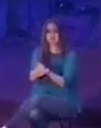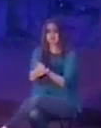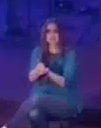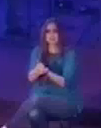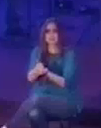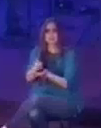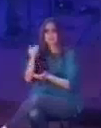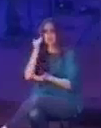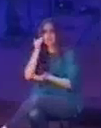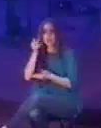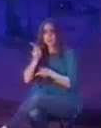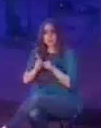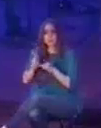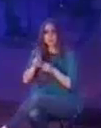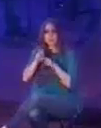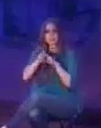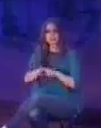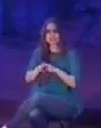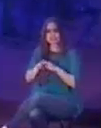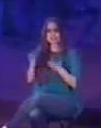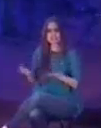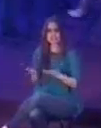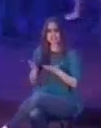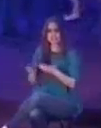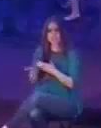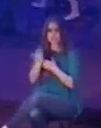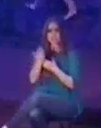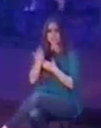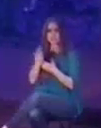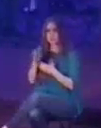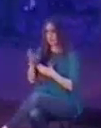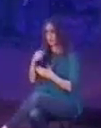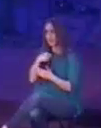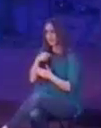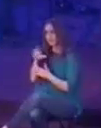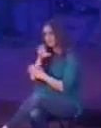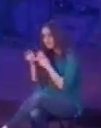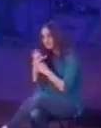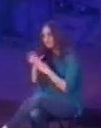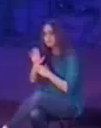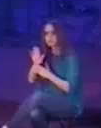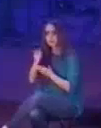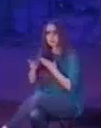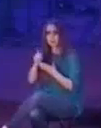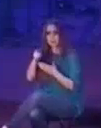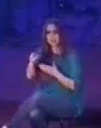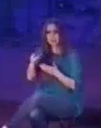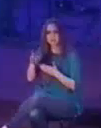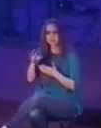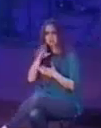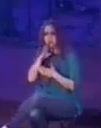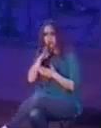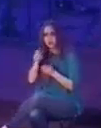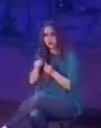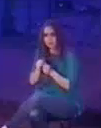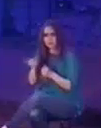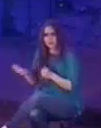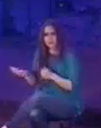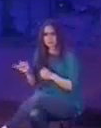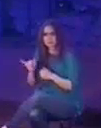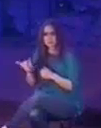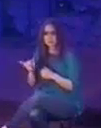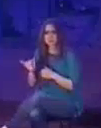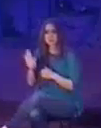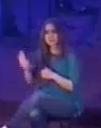folks sitting here this morning that I've talked to and maybe you've talked to as well. They need to make a decision. And that decision is to